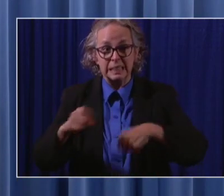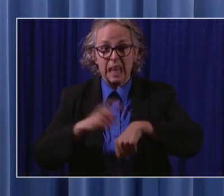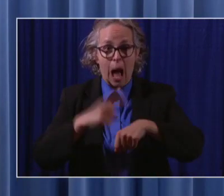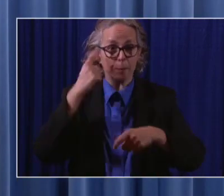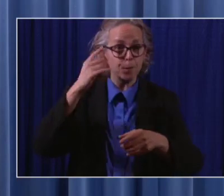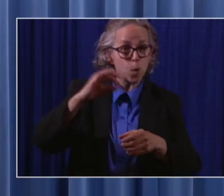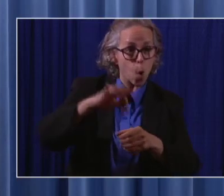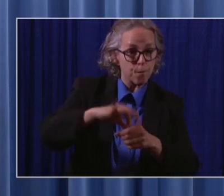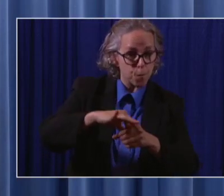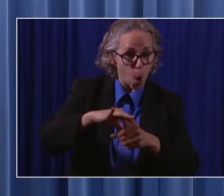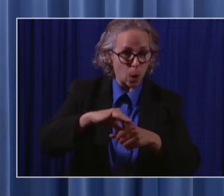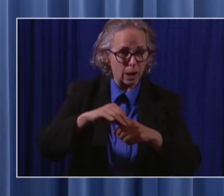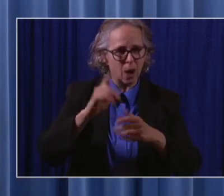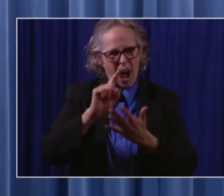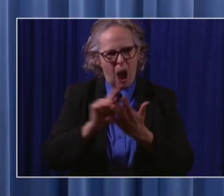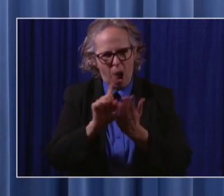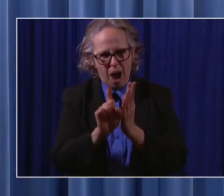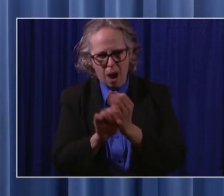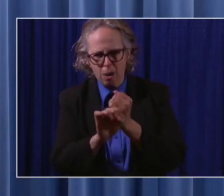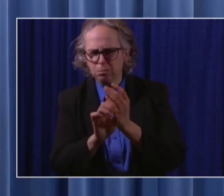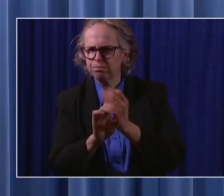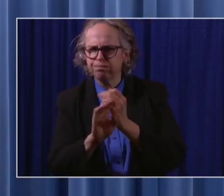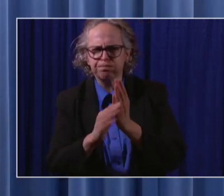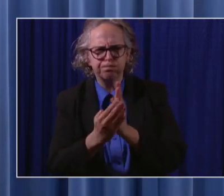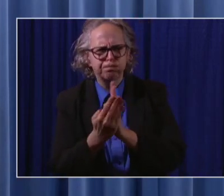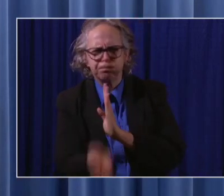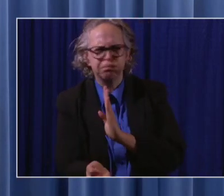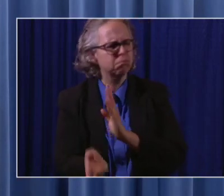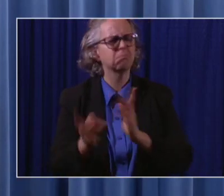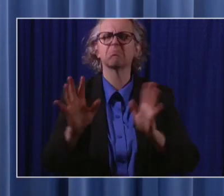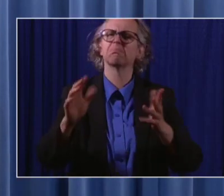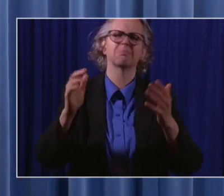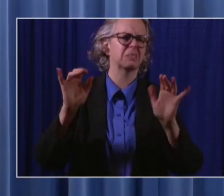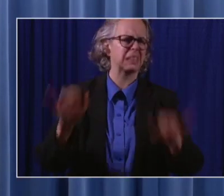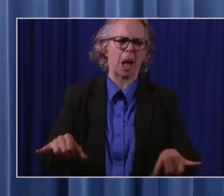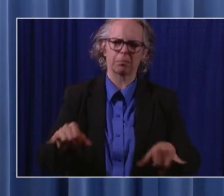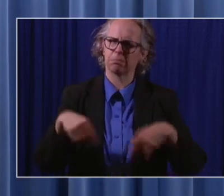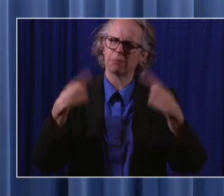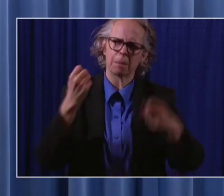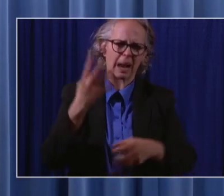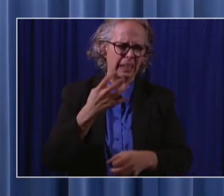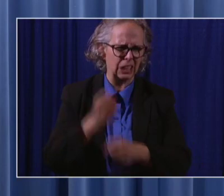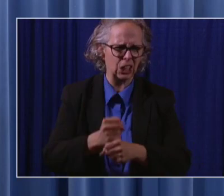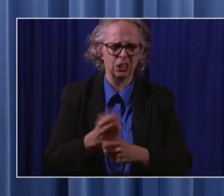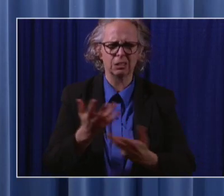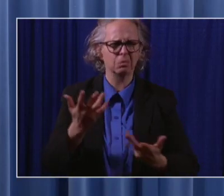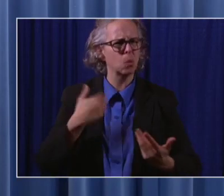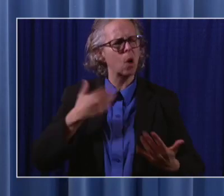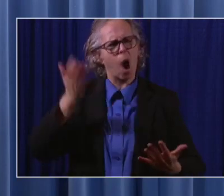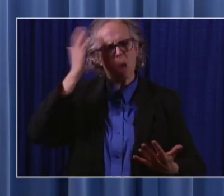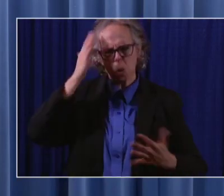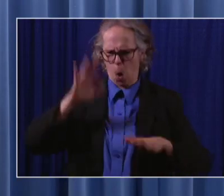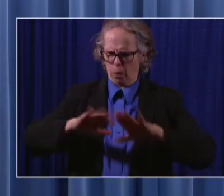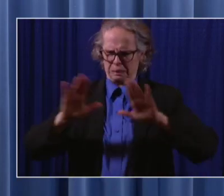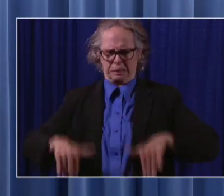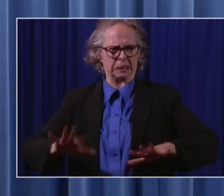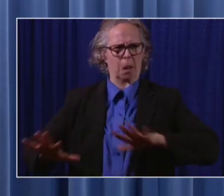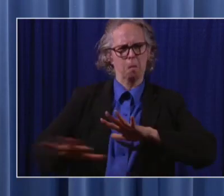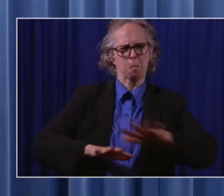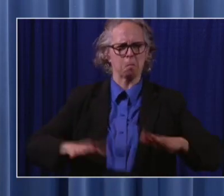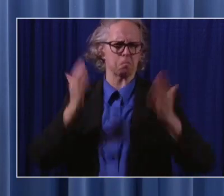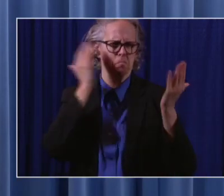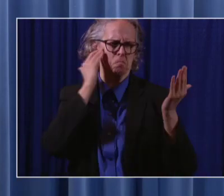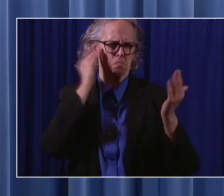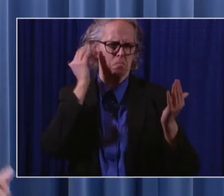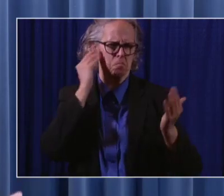Board of Elections, we've done that for a number of years. So we know how to, Ohioans know how to run elections. And look, I mean, something can always